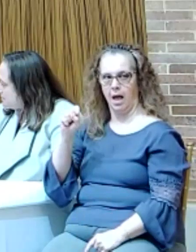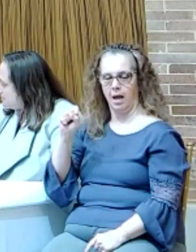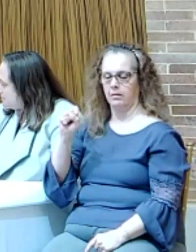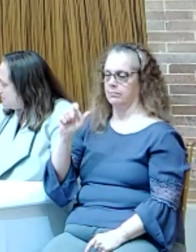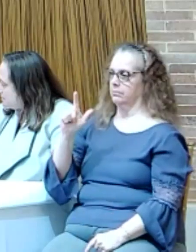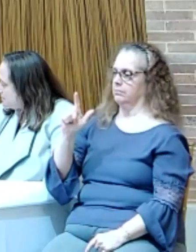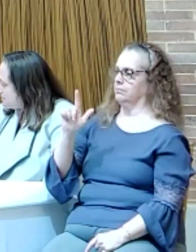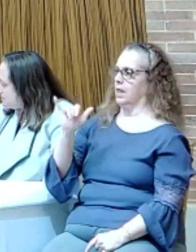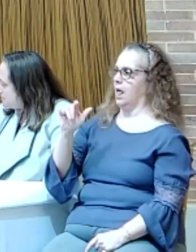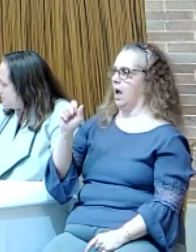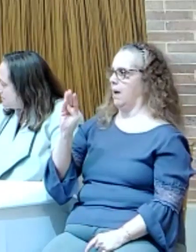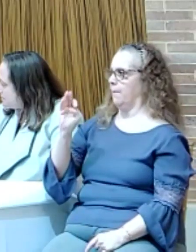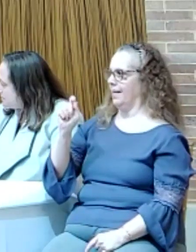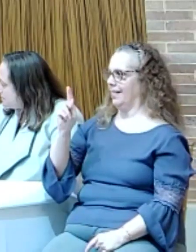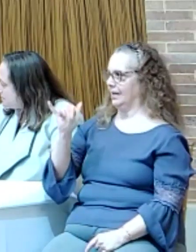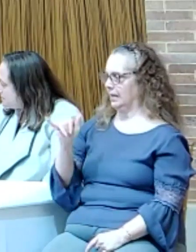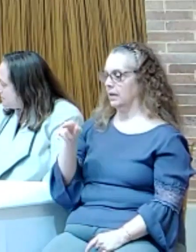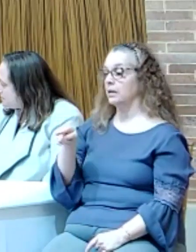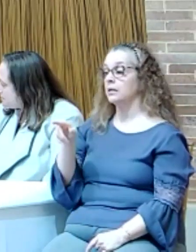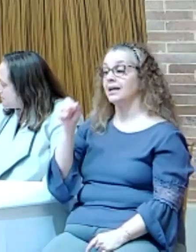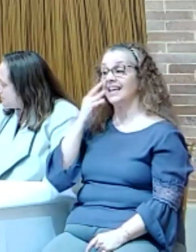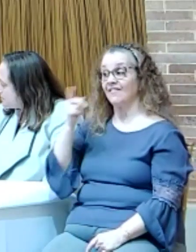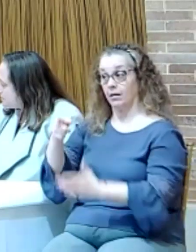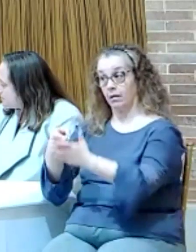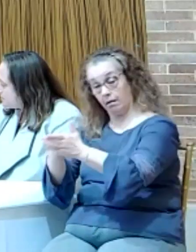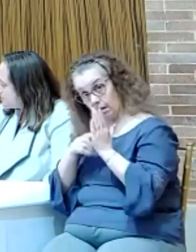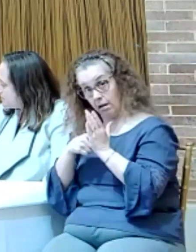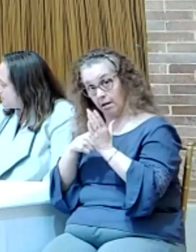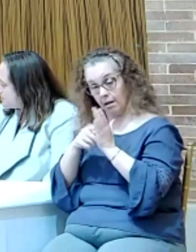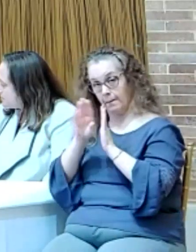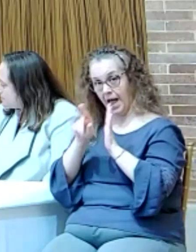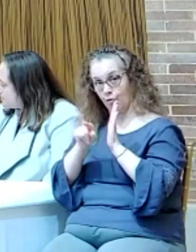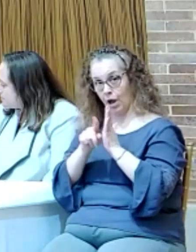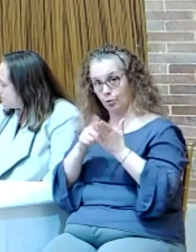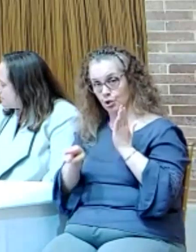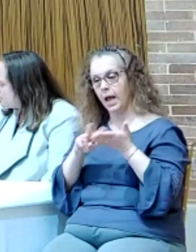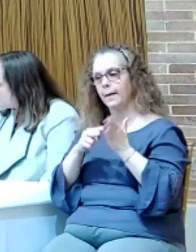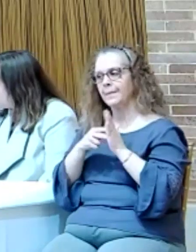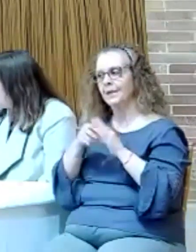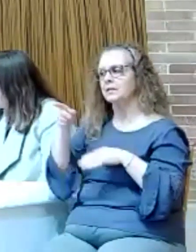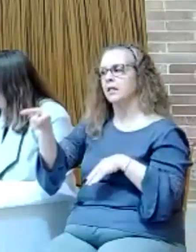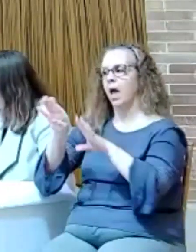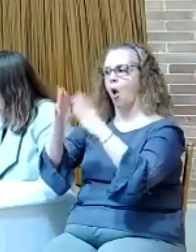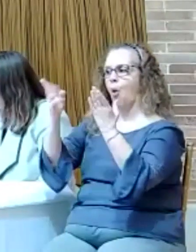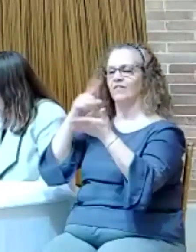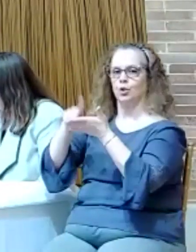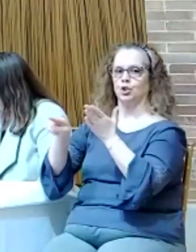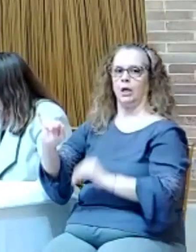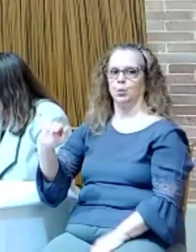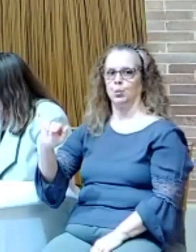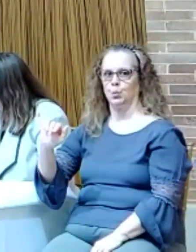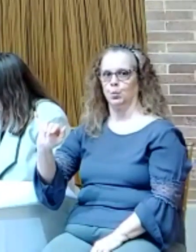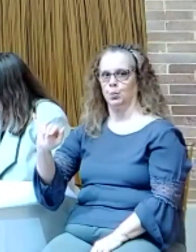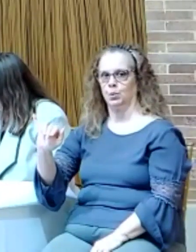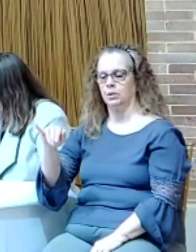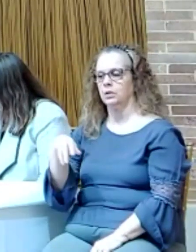that if you continue to insist upon this um it will open them to liability it can open them to be um you